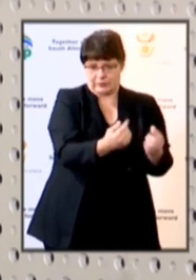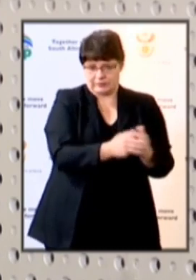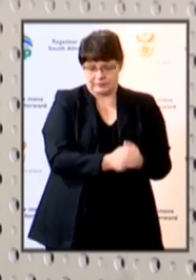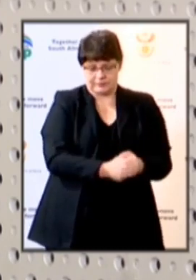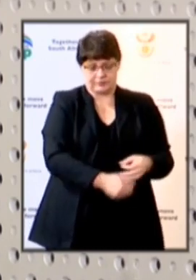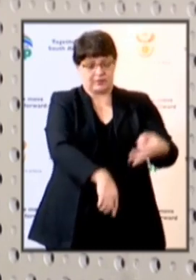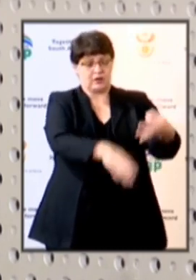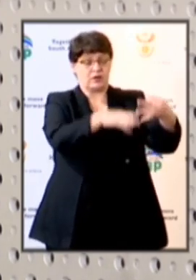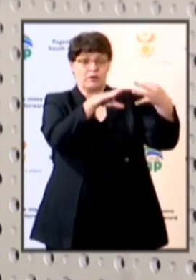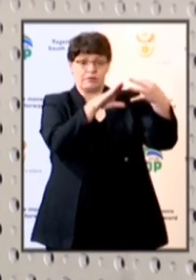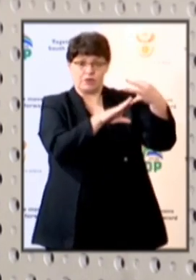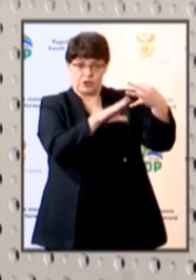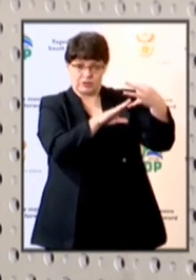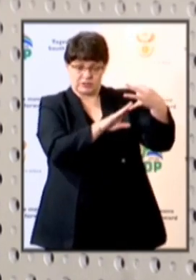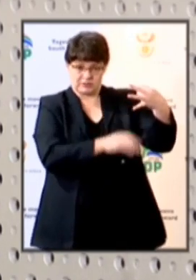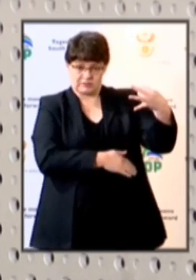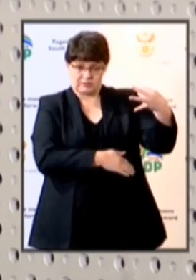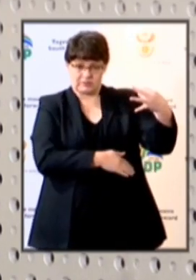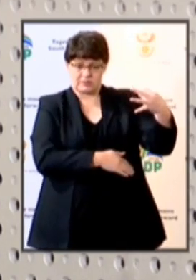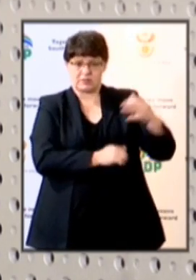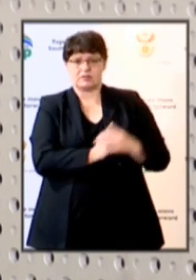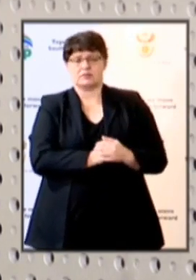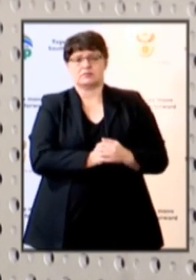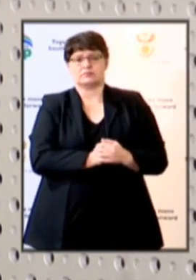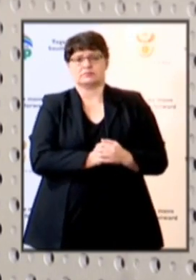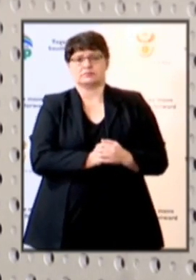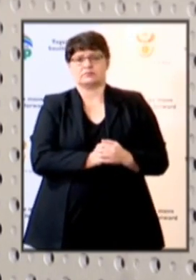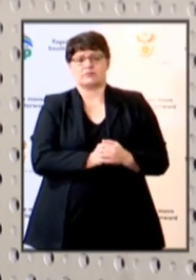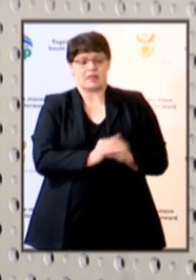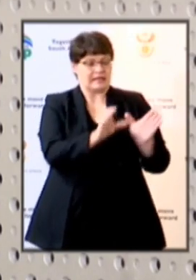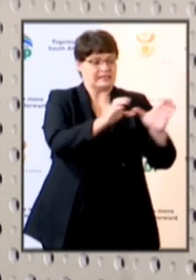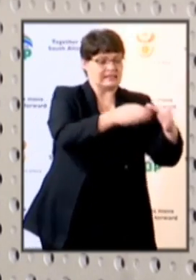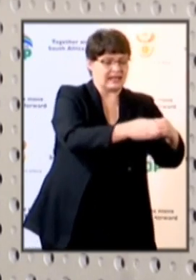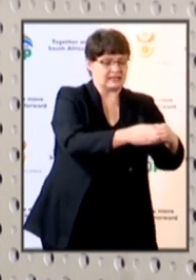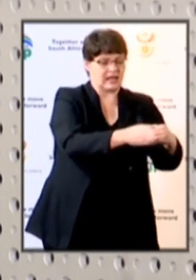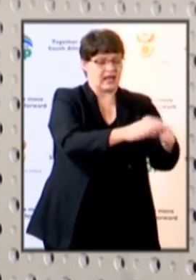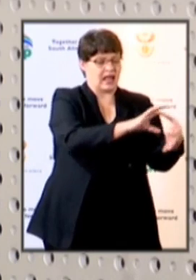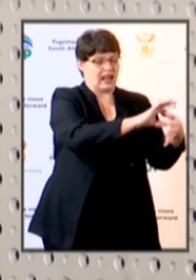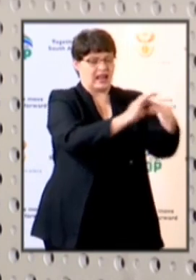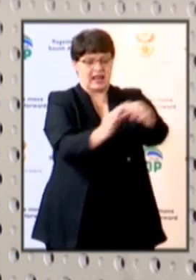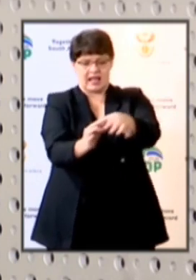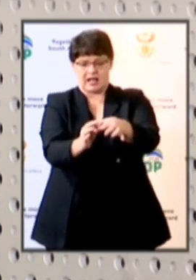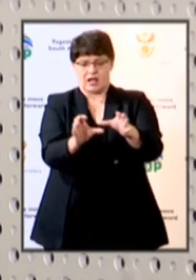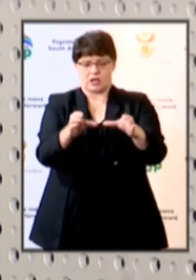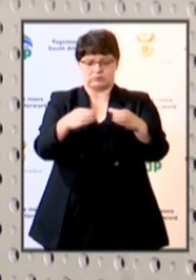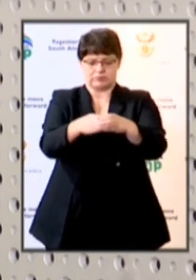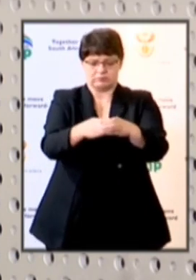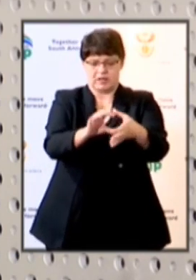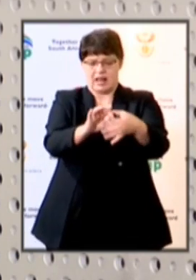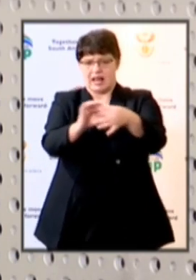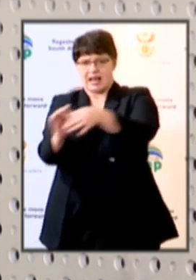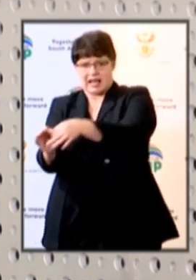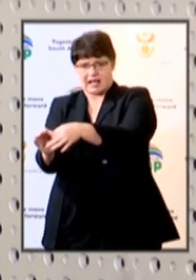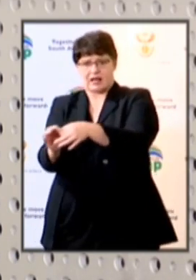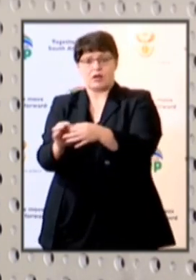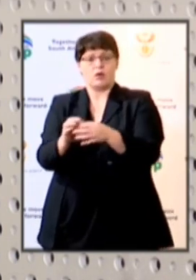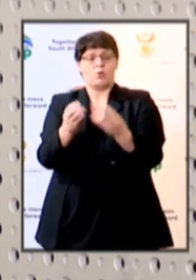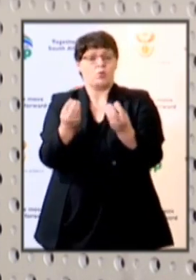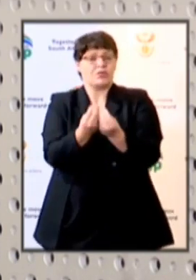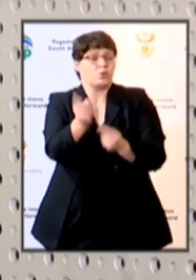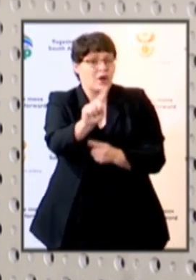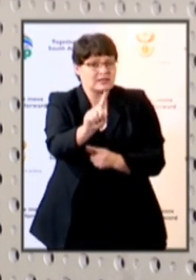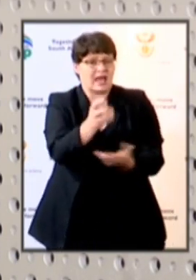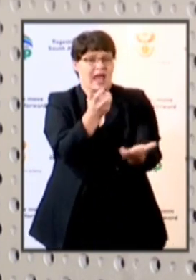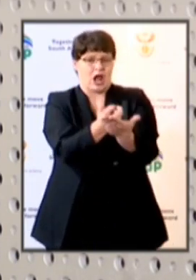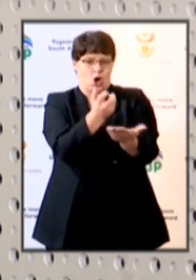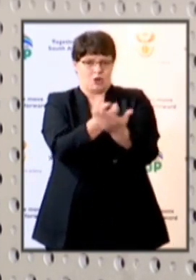contribution and the economic linkage of every sector to the broader economy. And we took into account factors like